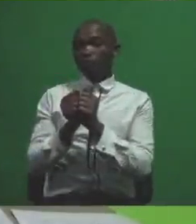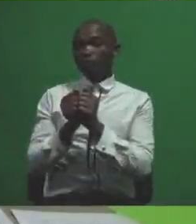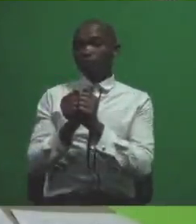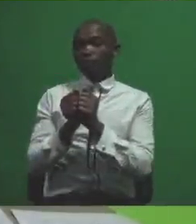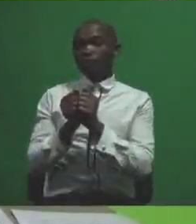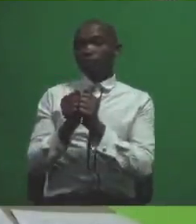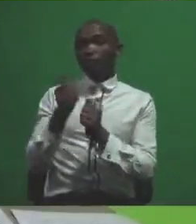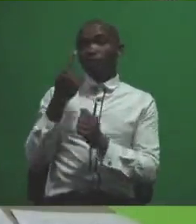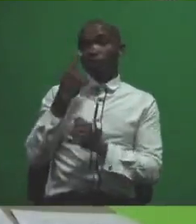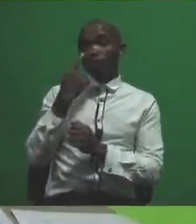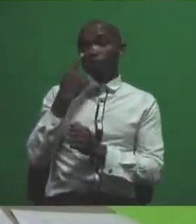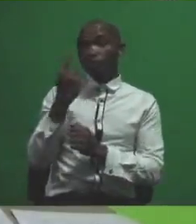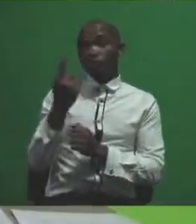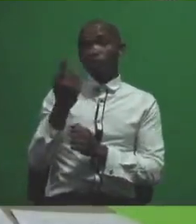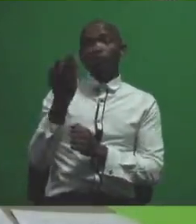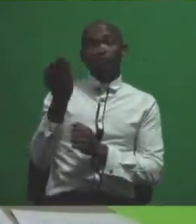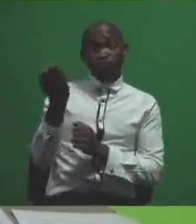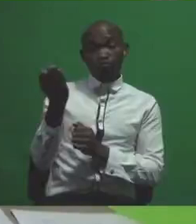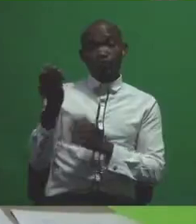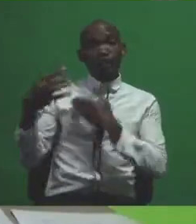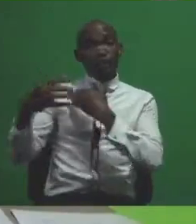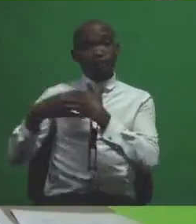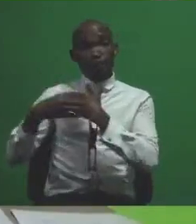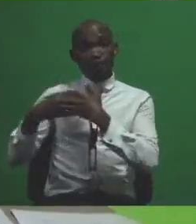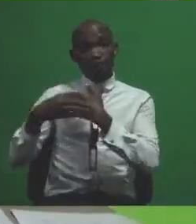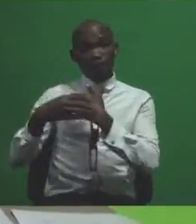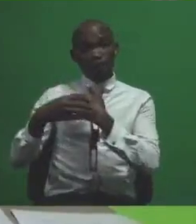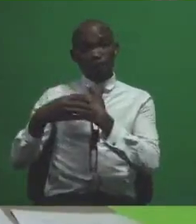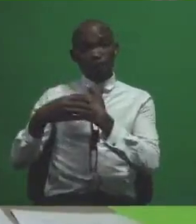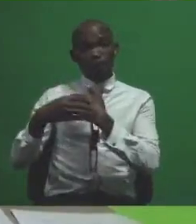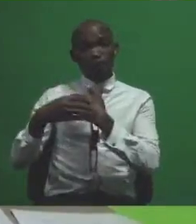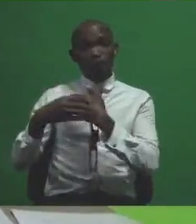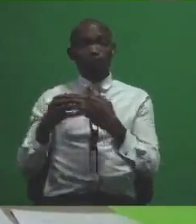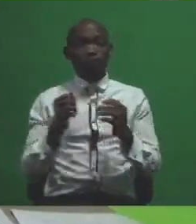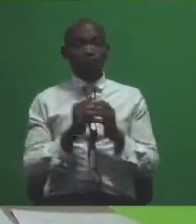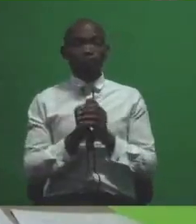you to see it and look it very closely.